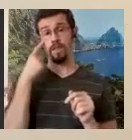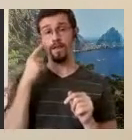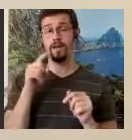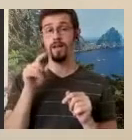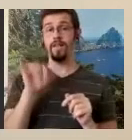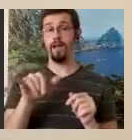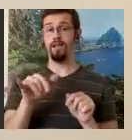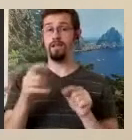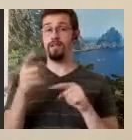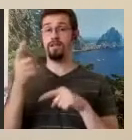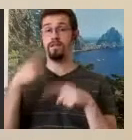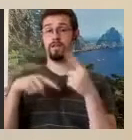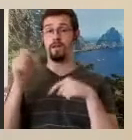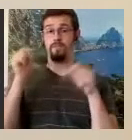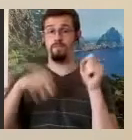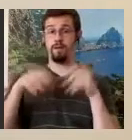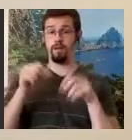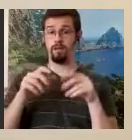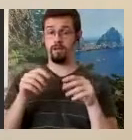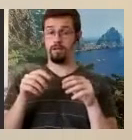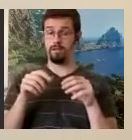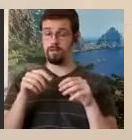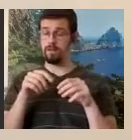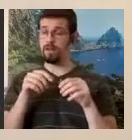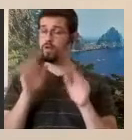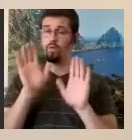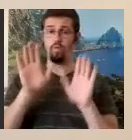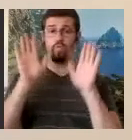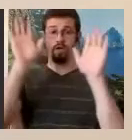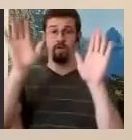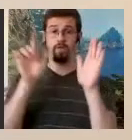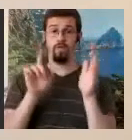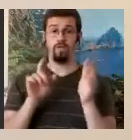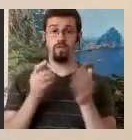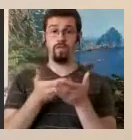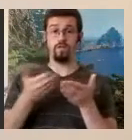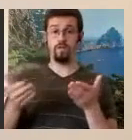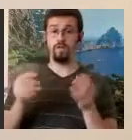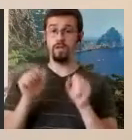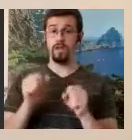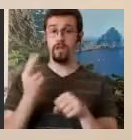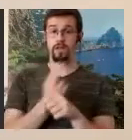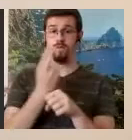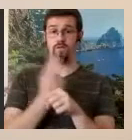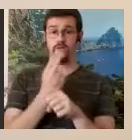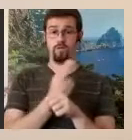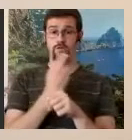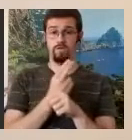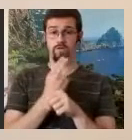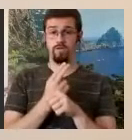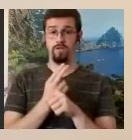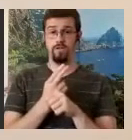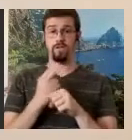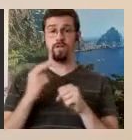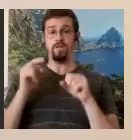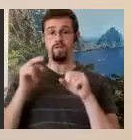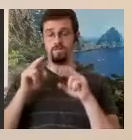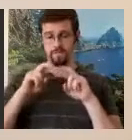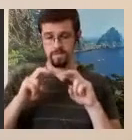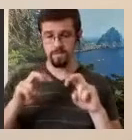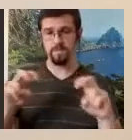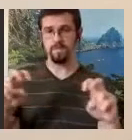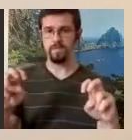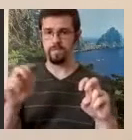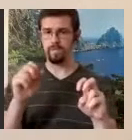wonderful resource that can be used to, to make cross comparisons and comparative